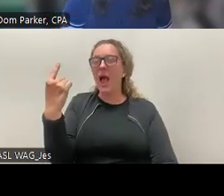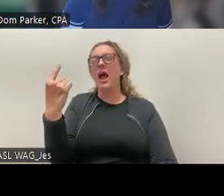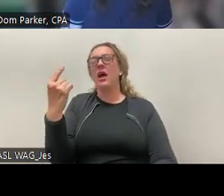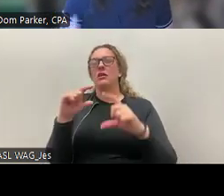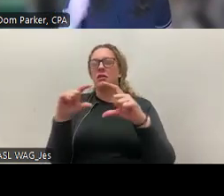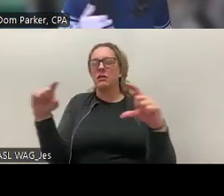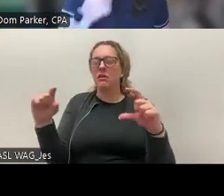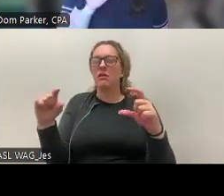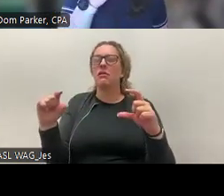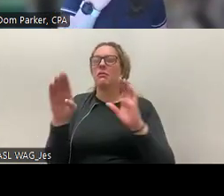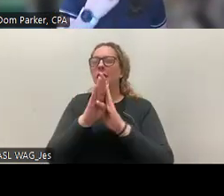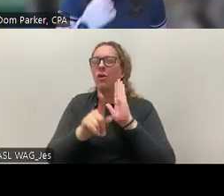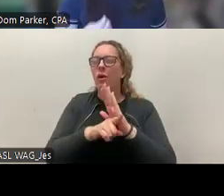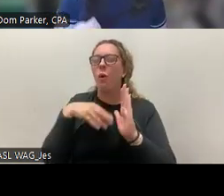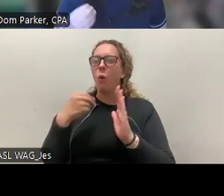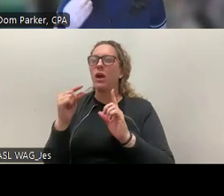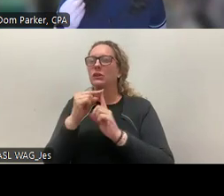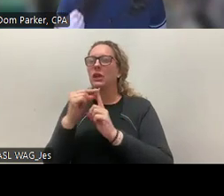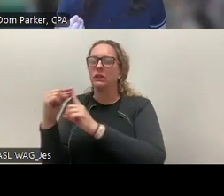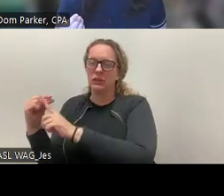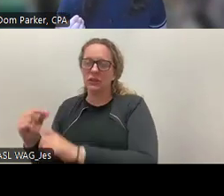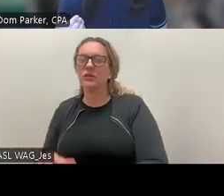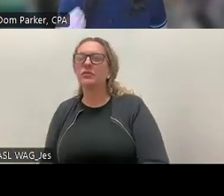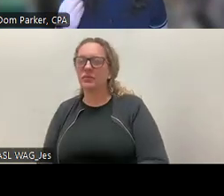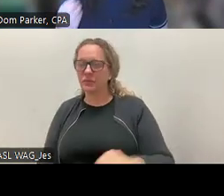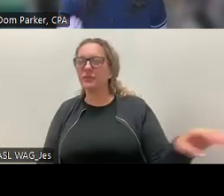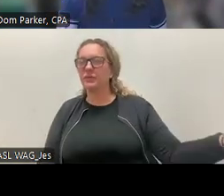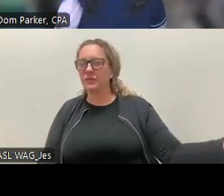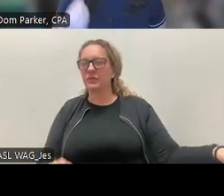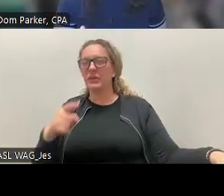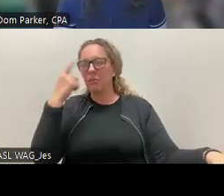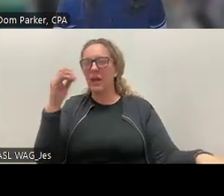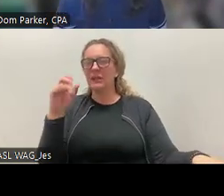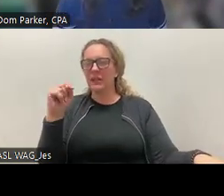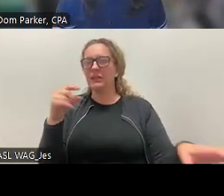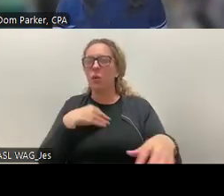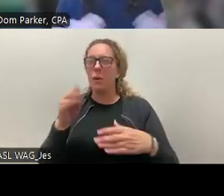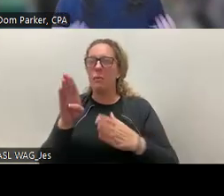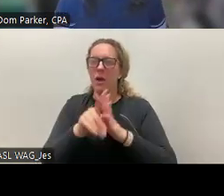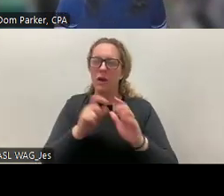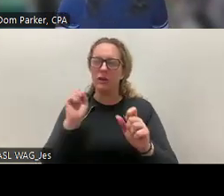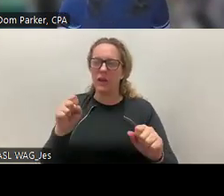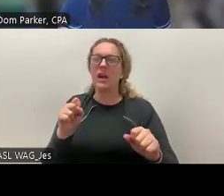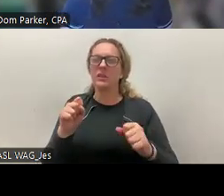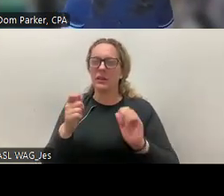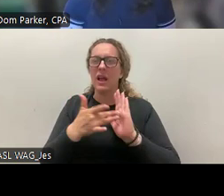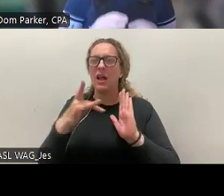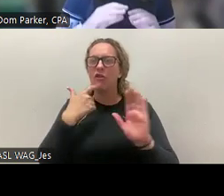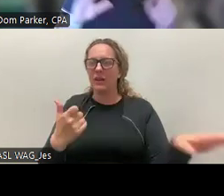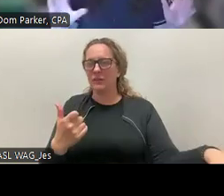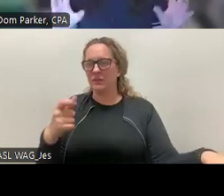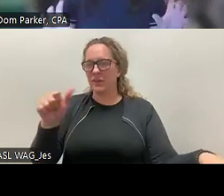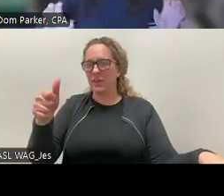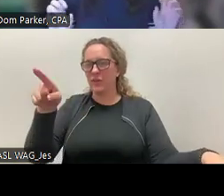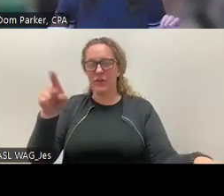text. And then you have your choices on the side, which is white text, which is black text on a white background, and it's highlighted in red.